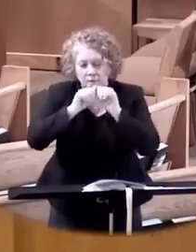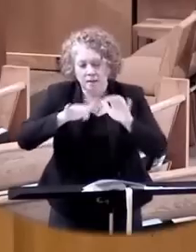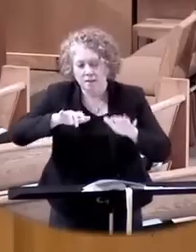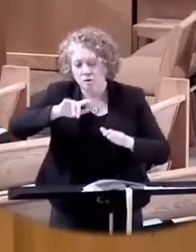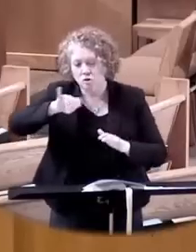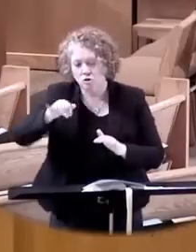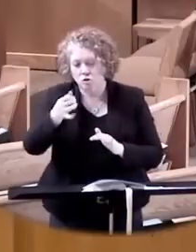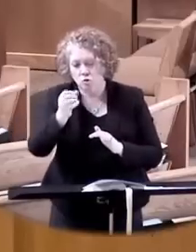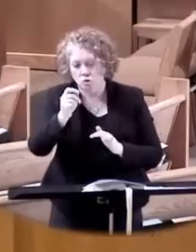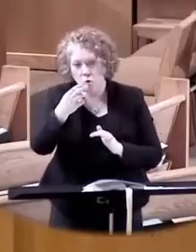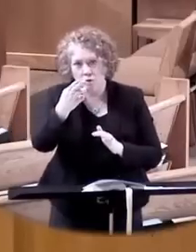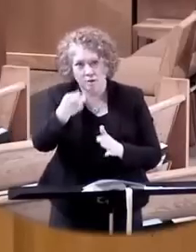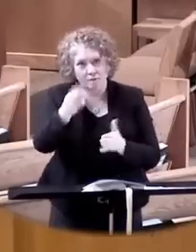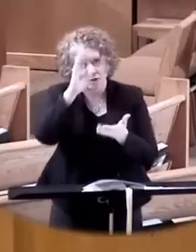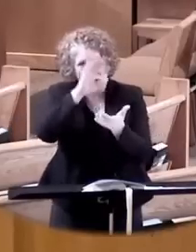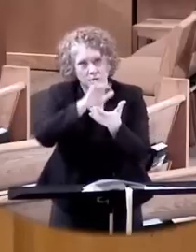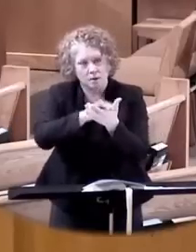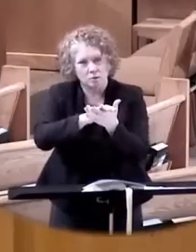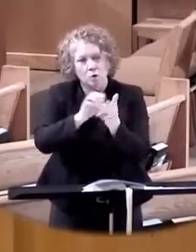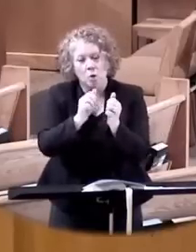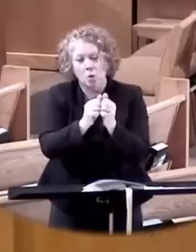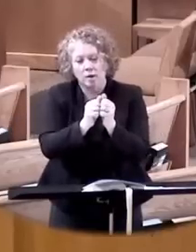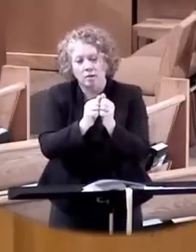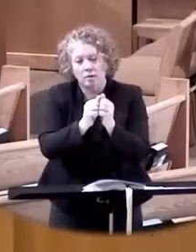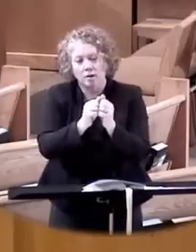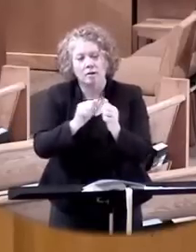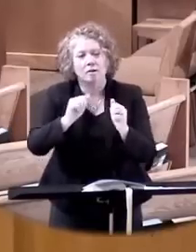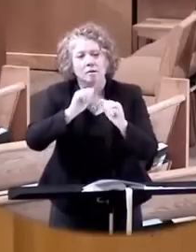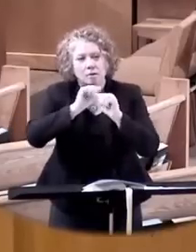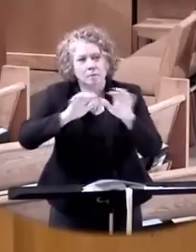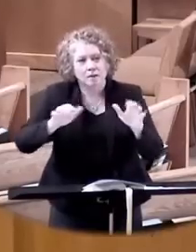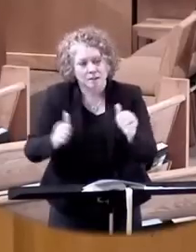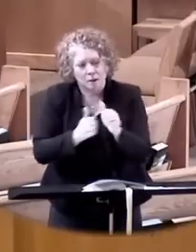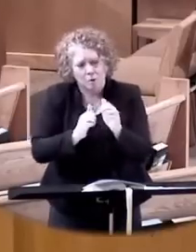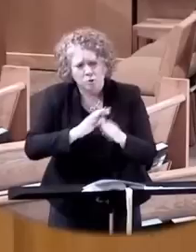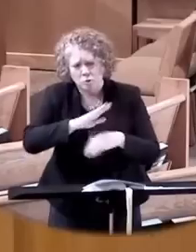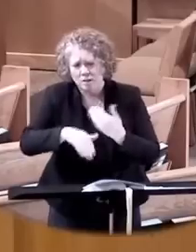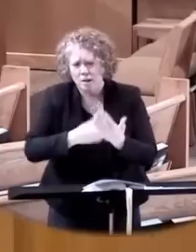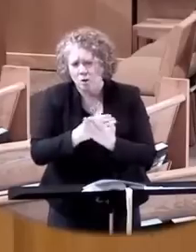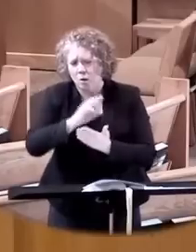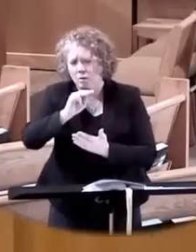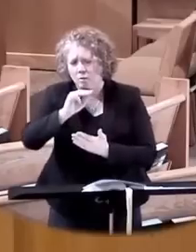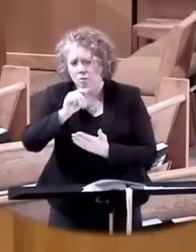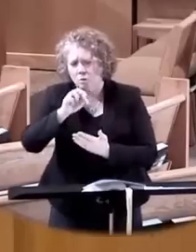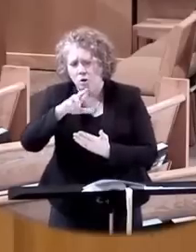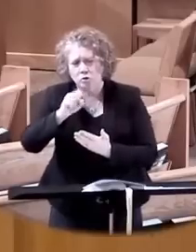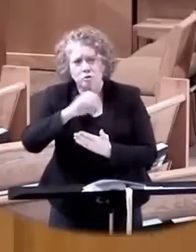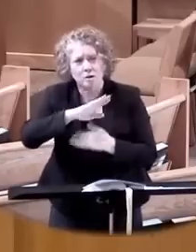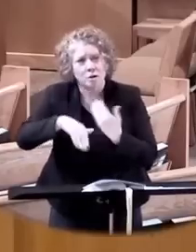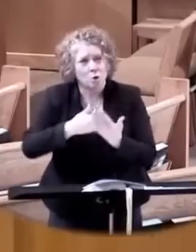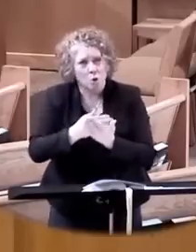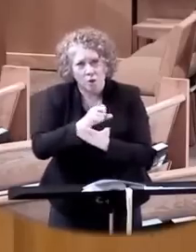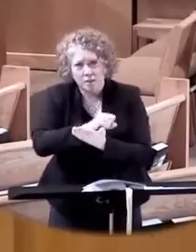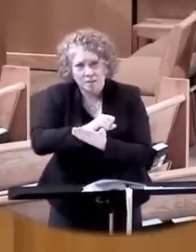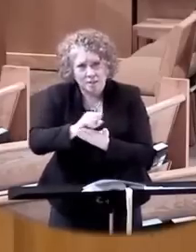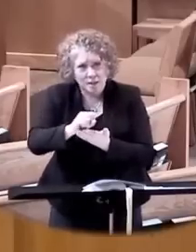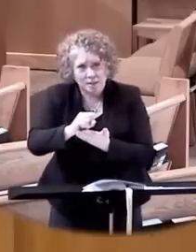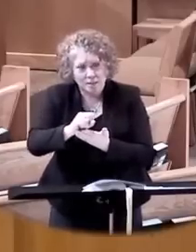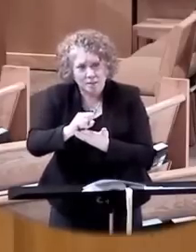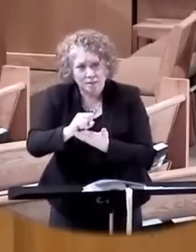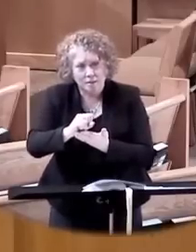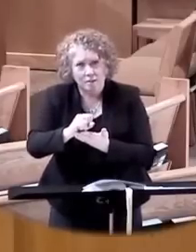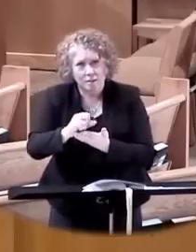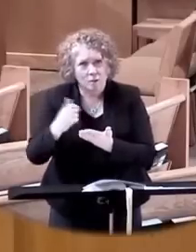with your blessed apostles and glorious martyrs, and with all the saints, and as constant intercession in your